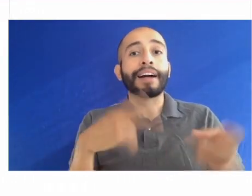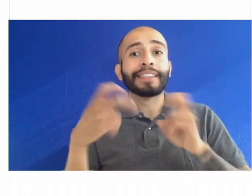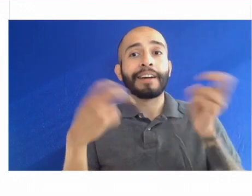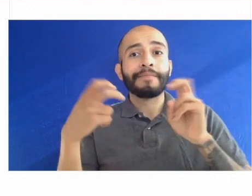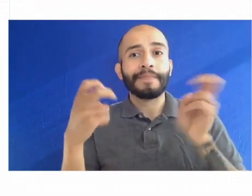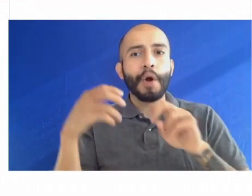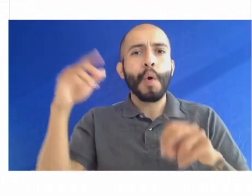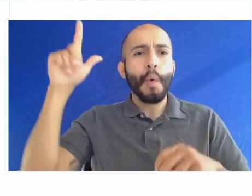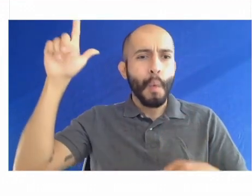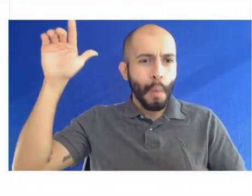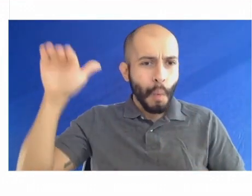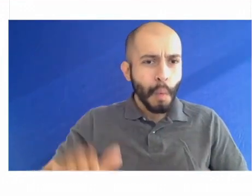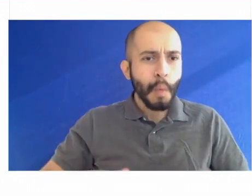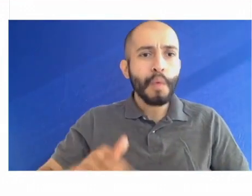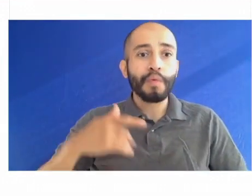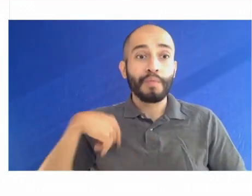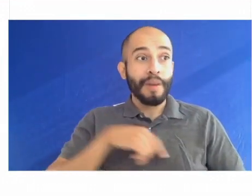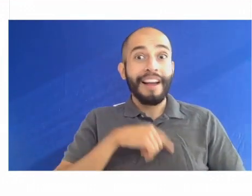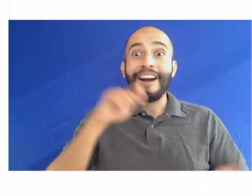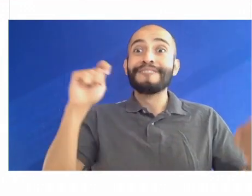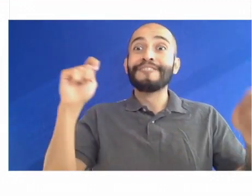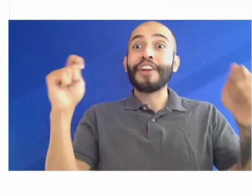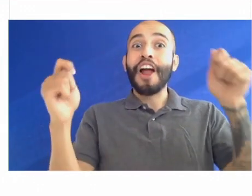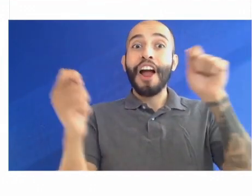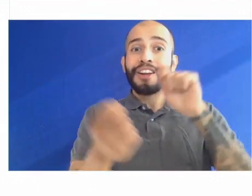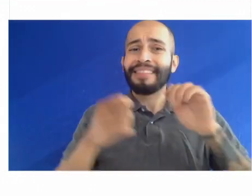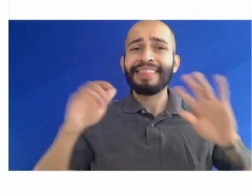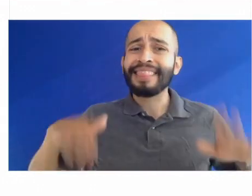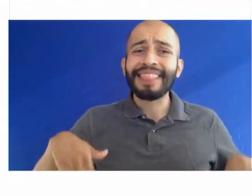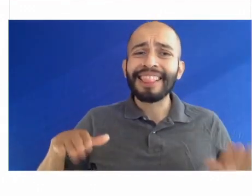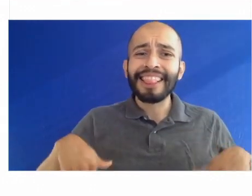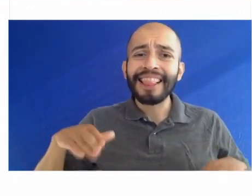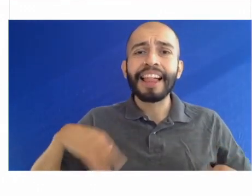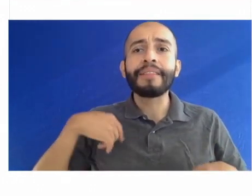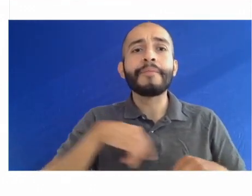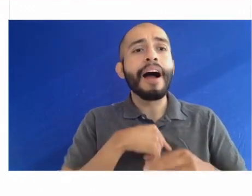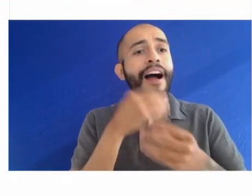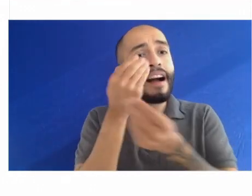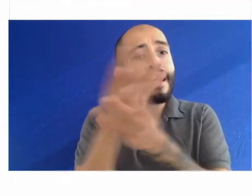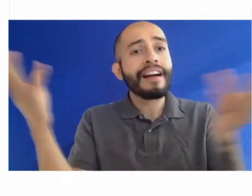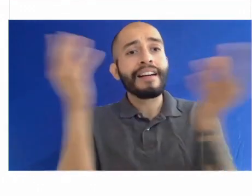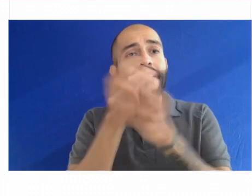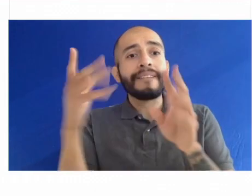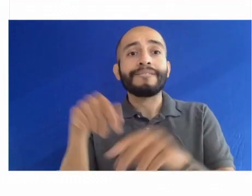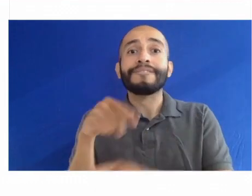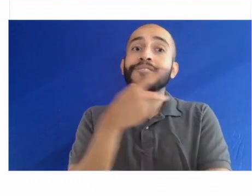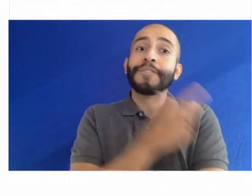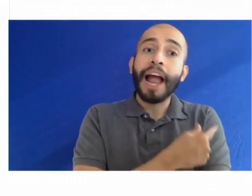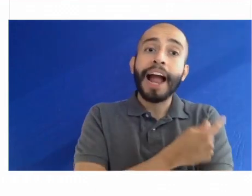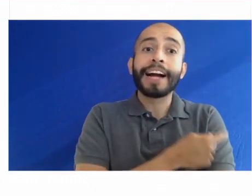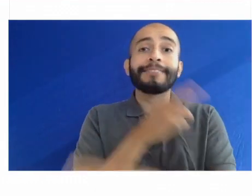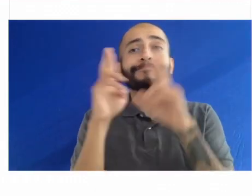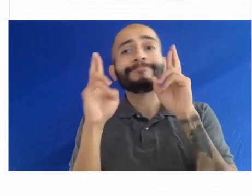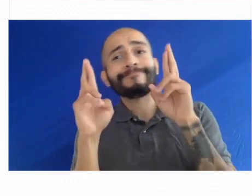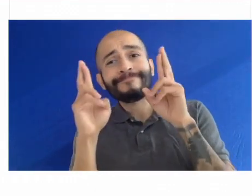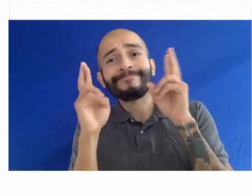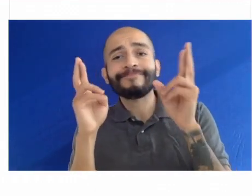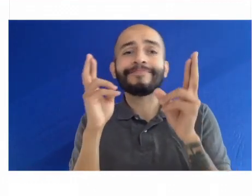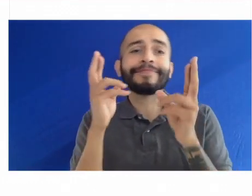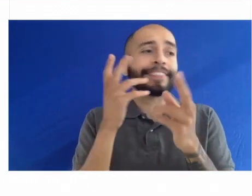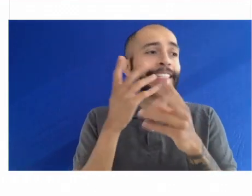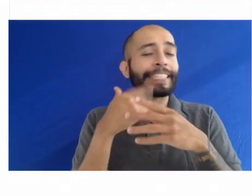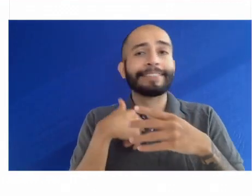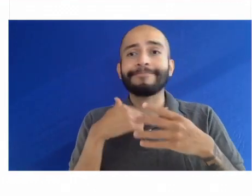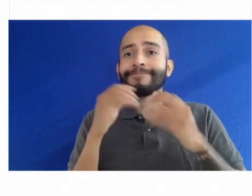a vaccine that will basically, hopefully, keep you from dying and hopefully keep you out of the hospital. Well, how many on this screen think they're going to die